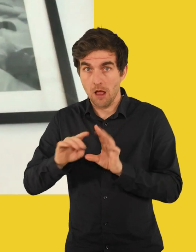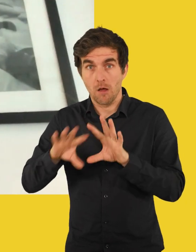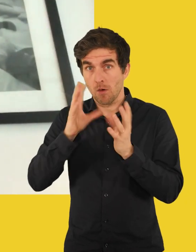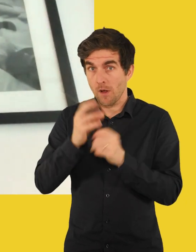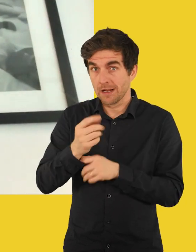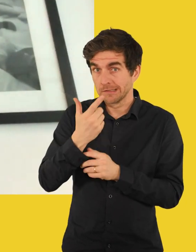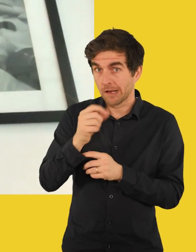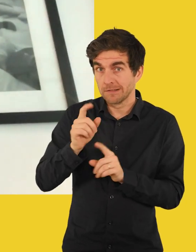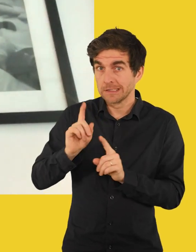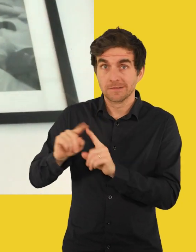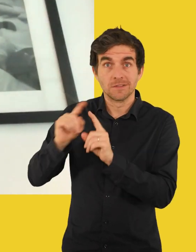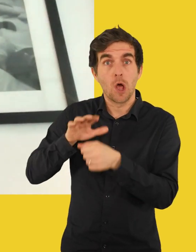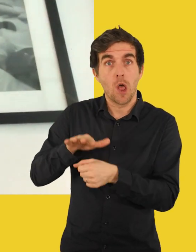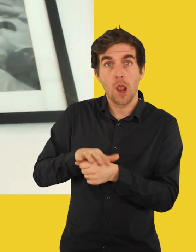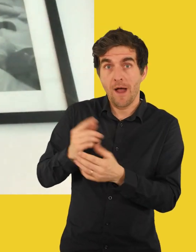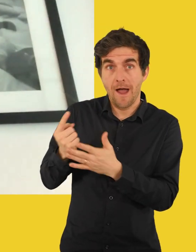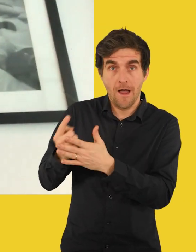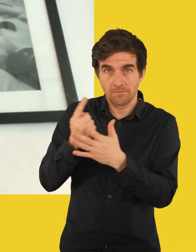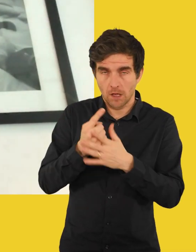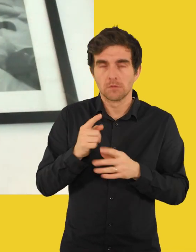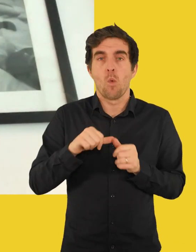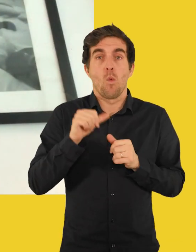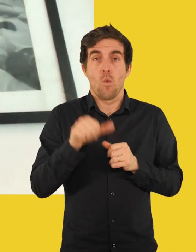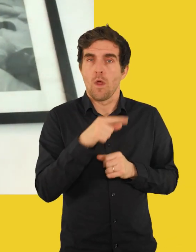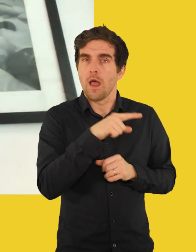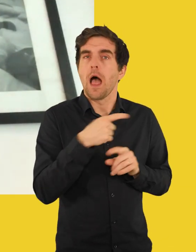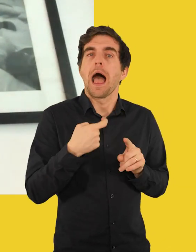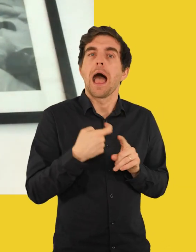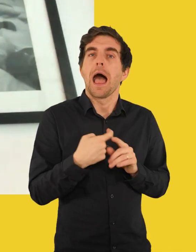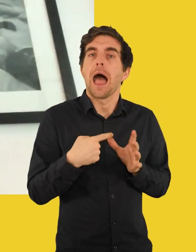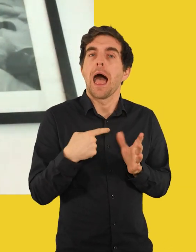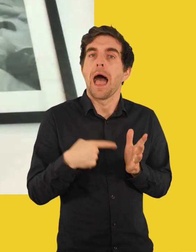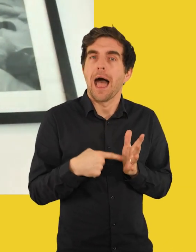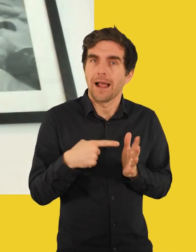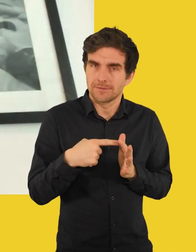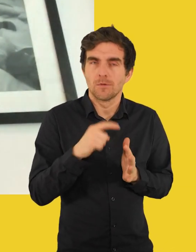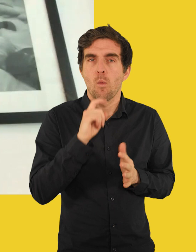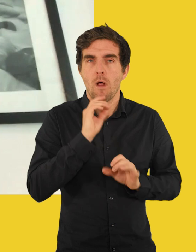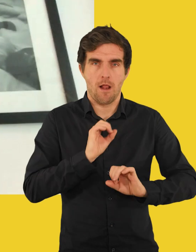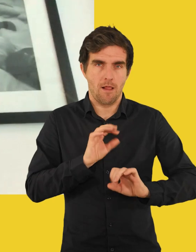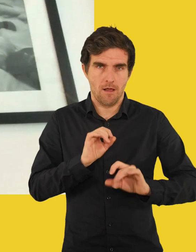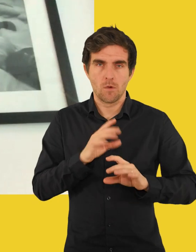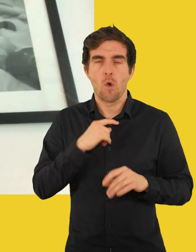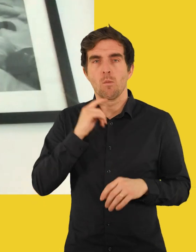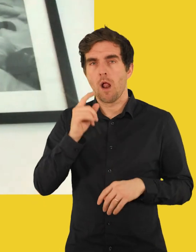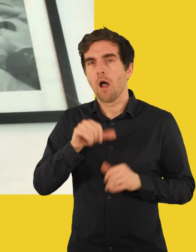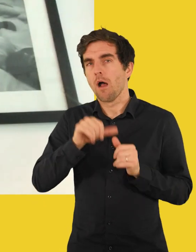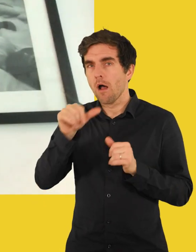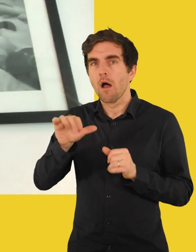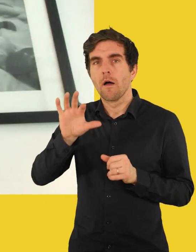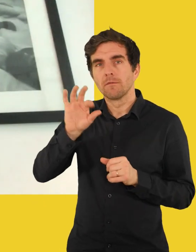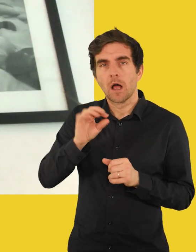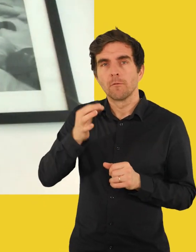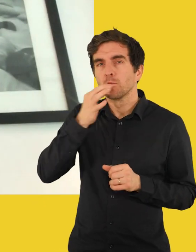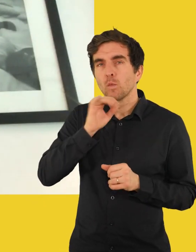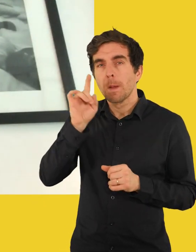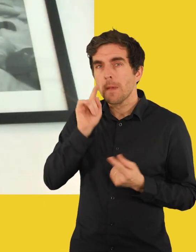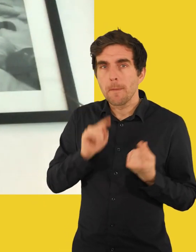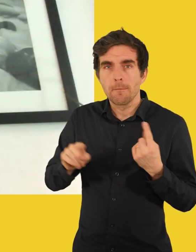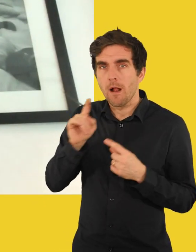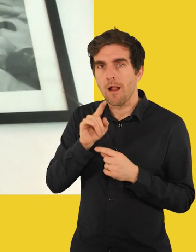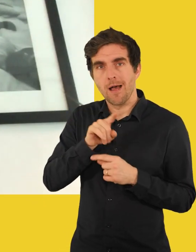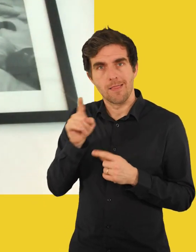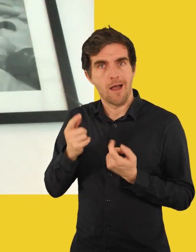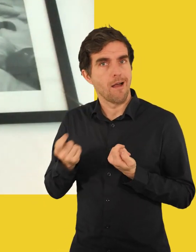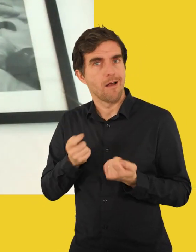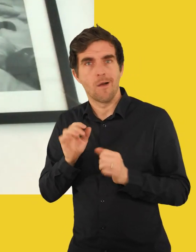got over 70 local events. And after we hear from Kate shortly, I'll be